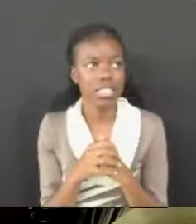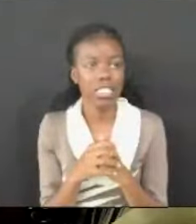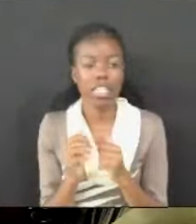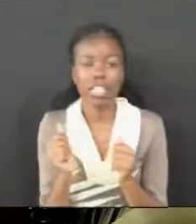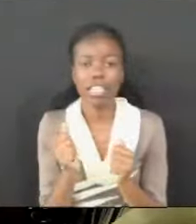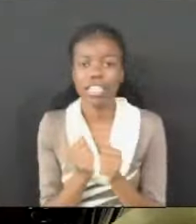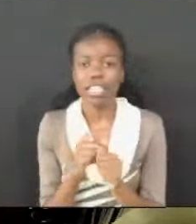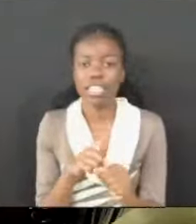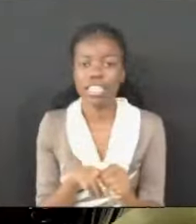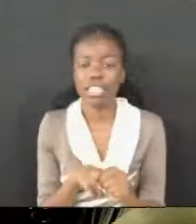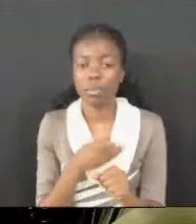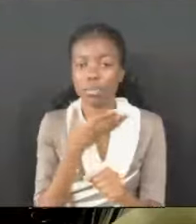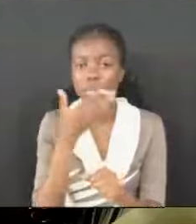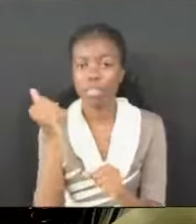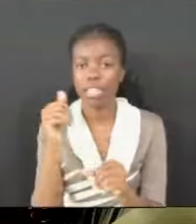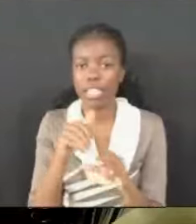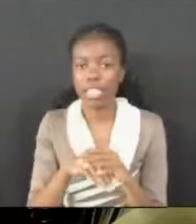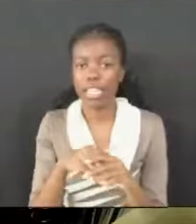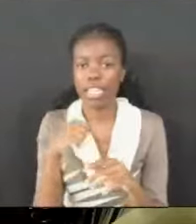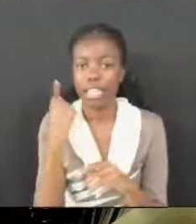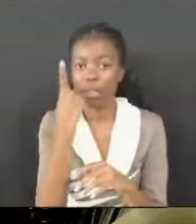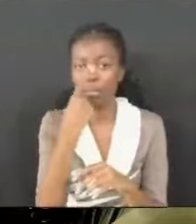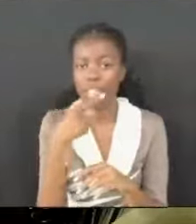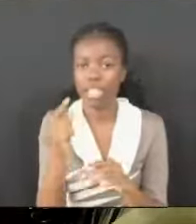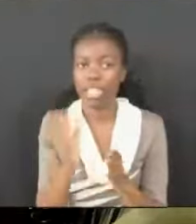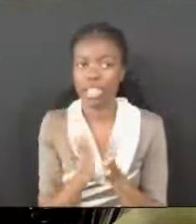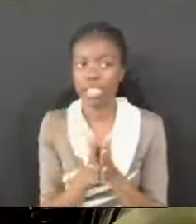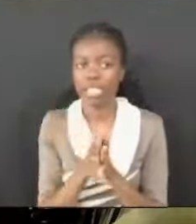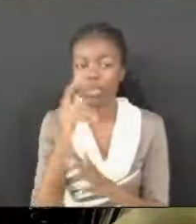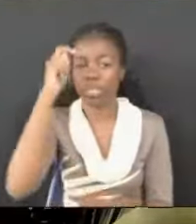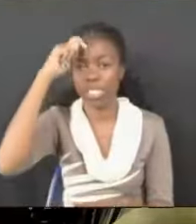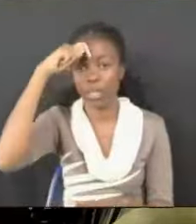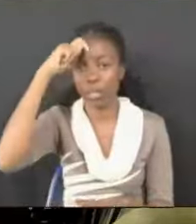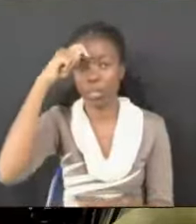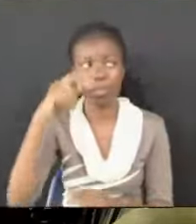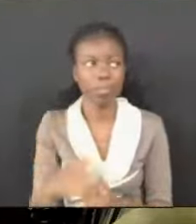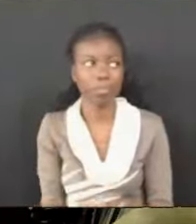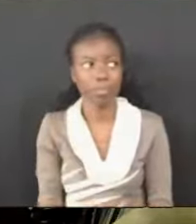In appearance and wisdom. Come, please. Thank you.